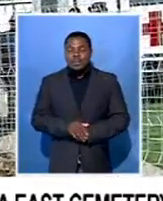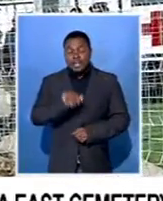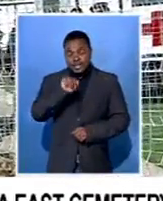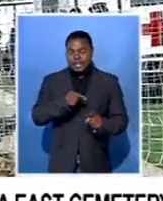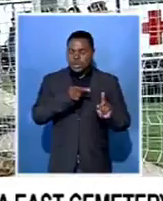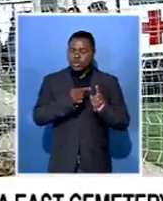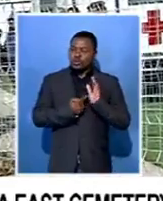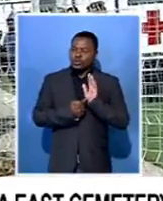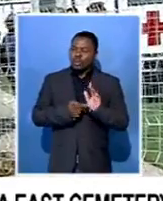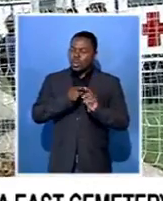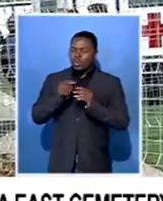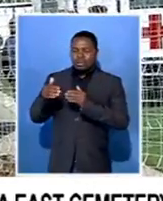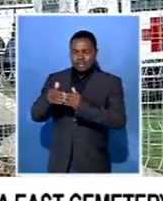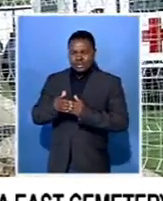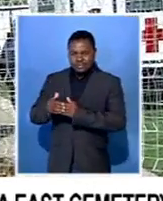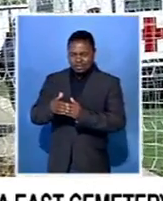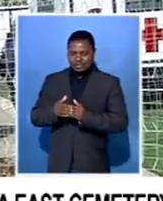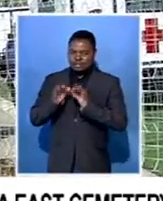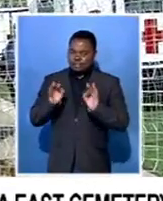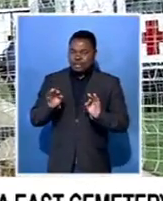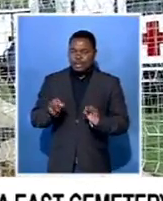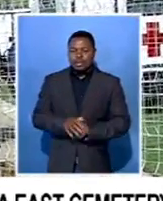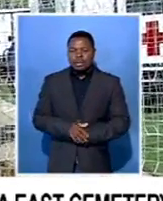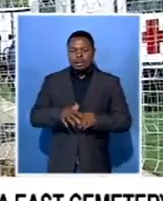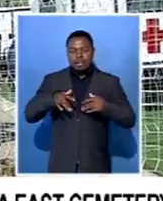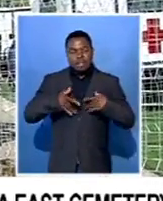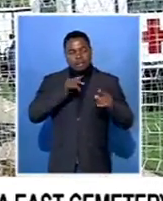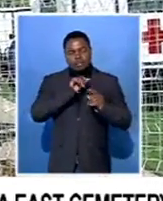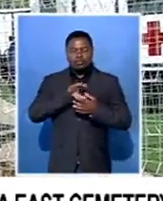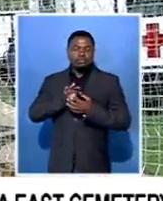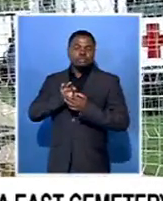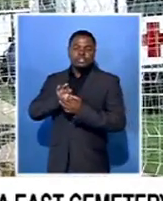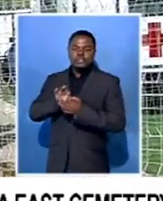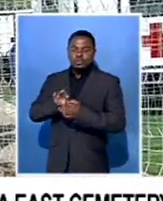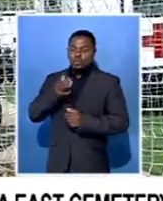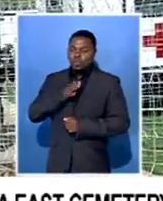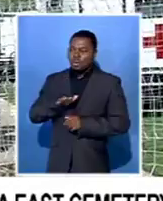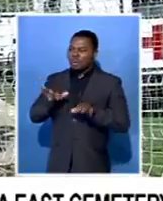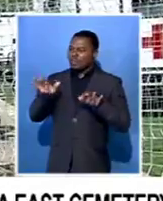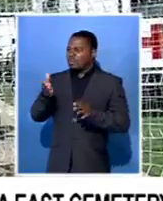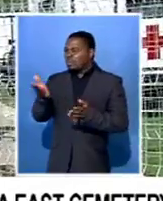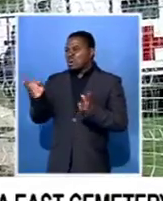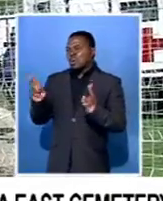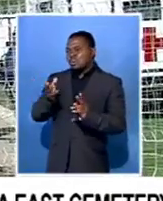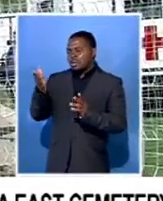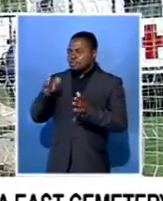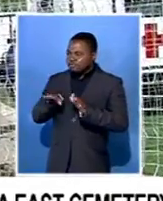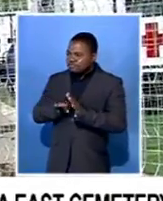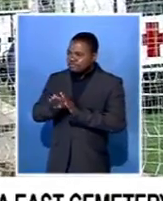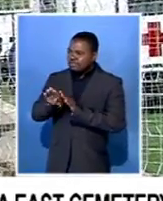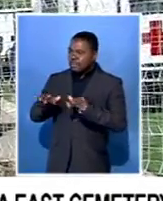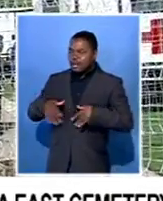of caring, a symbol of dedicating a life to exactly that, uplifting the lives of ordinary people, making sure